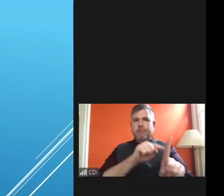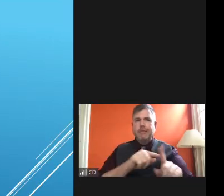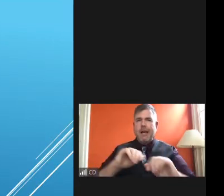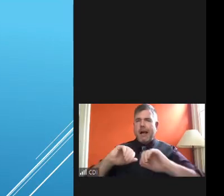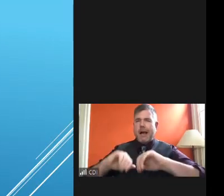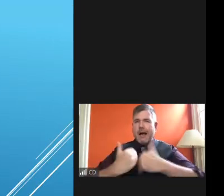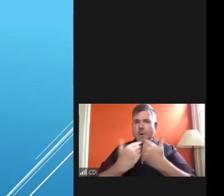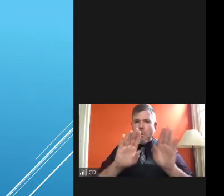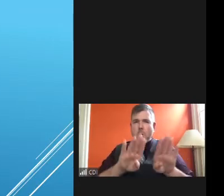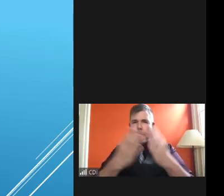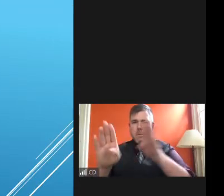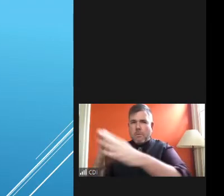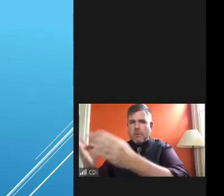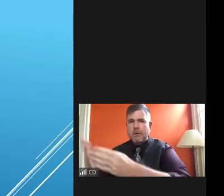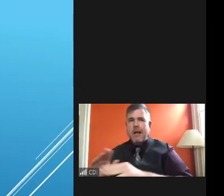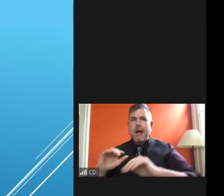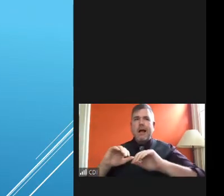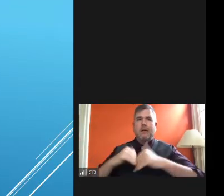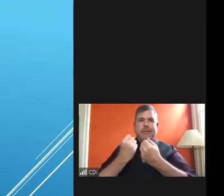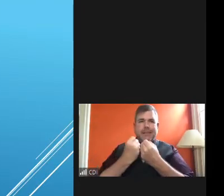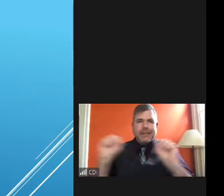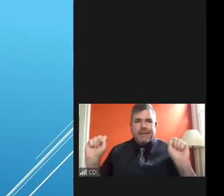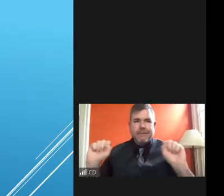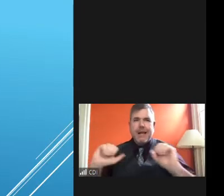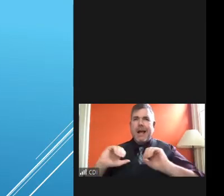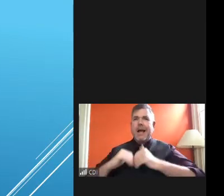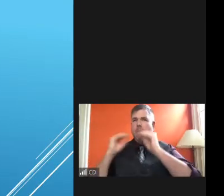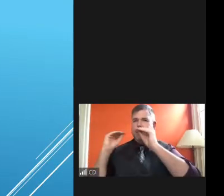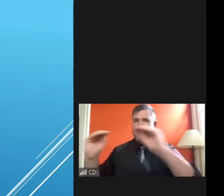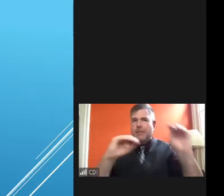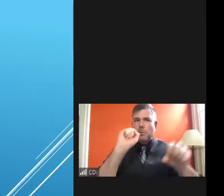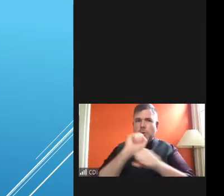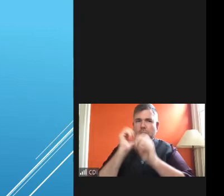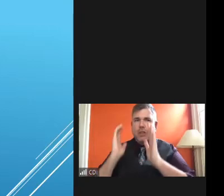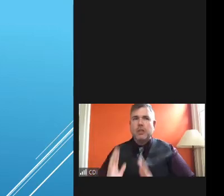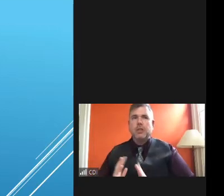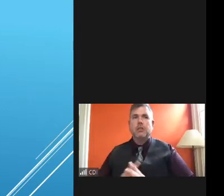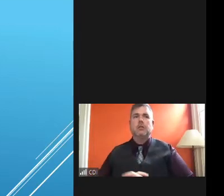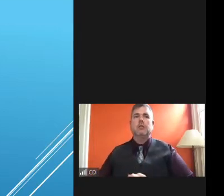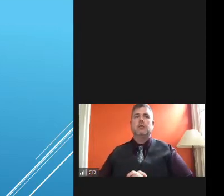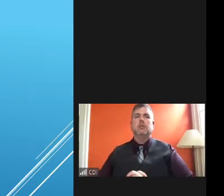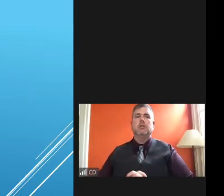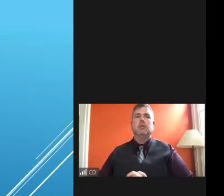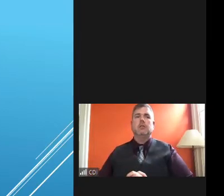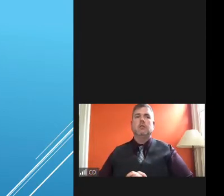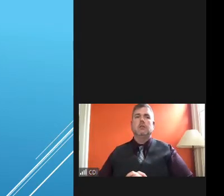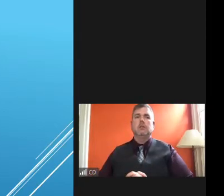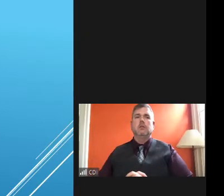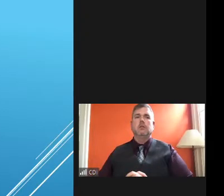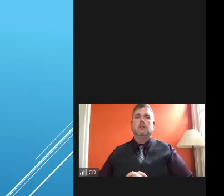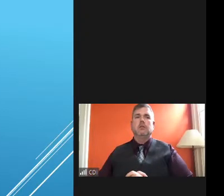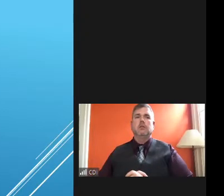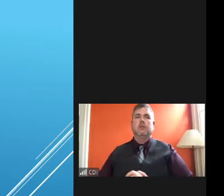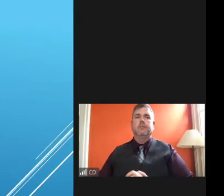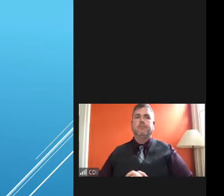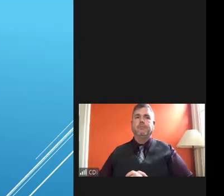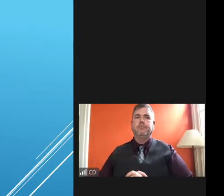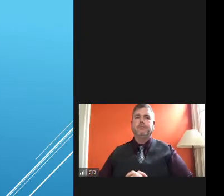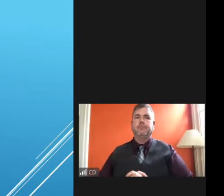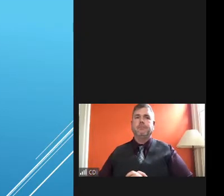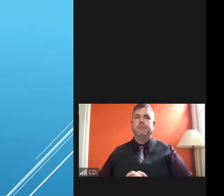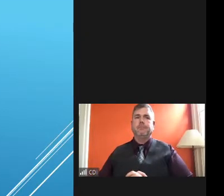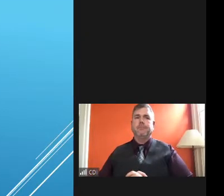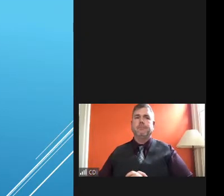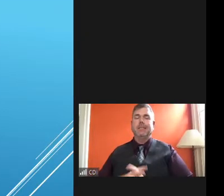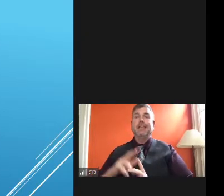And it's a self-certification process that they post in their windows so that the public and customers can